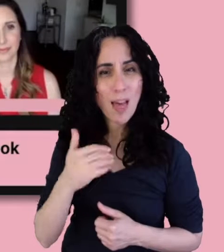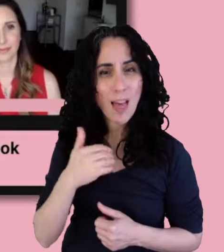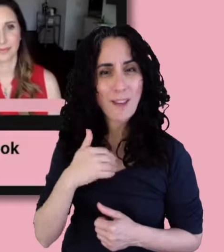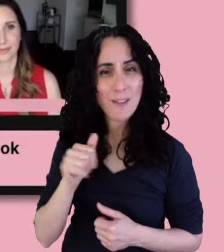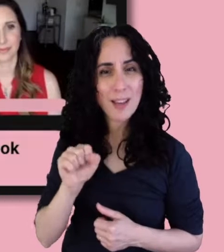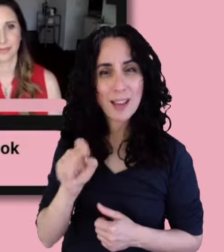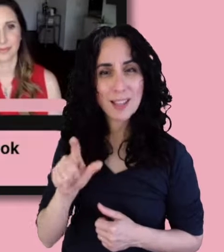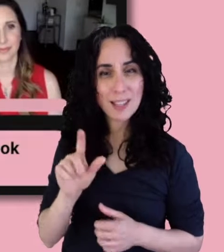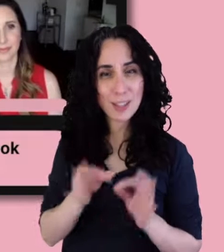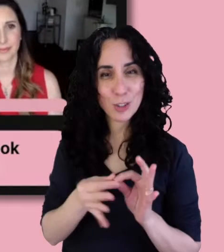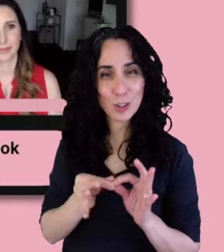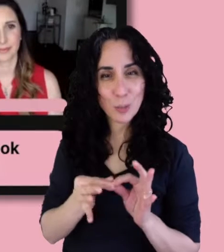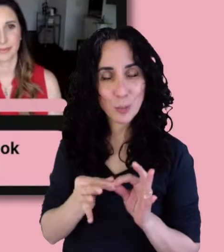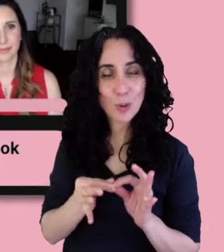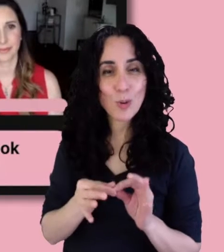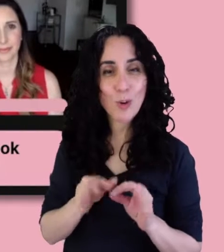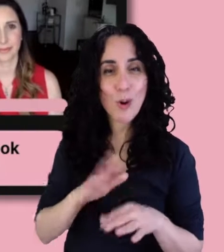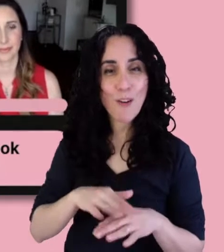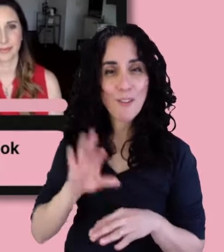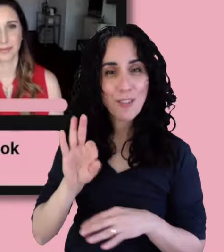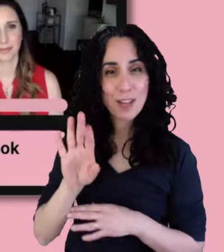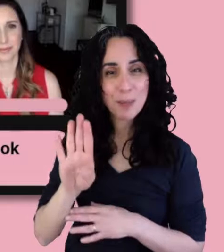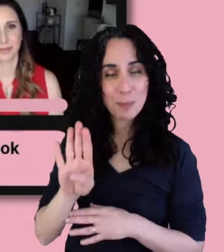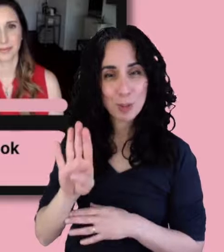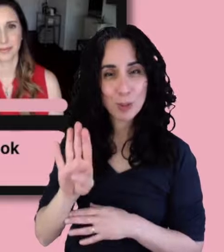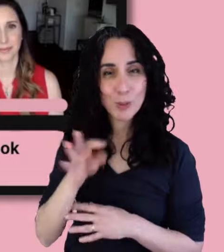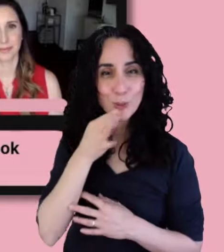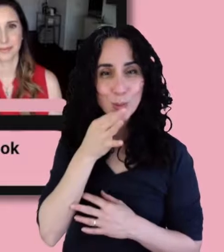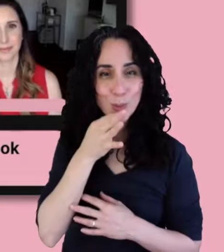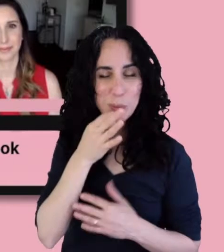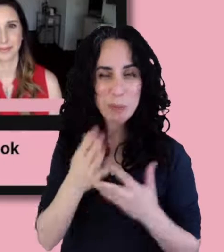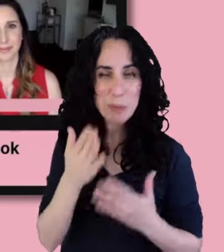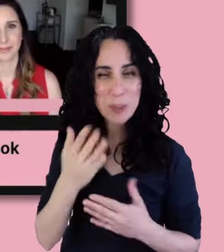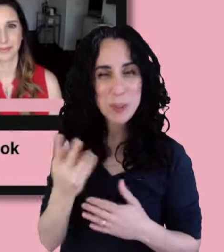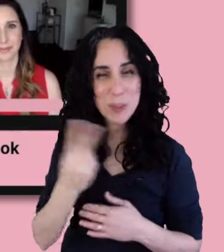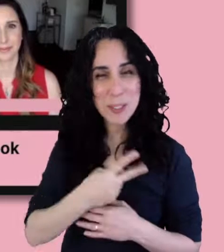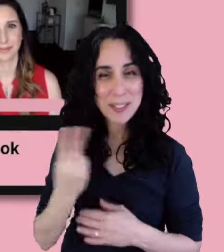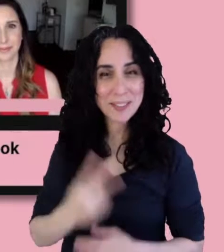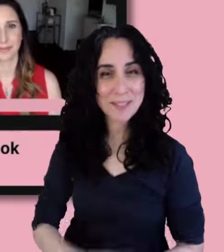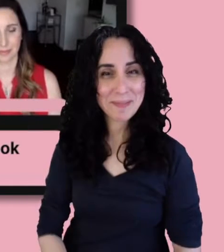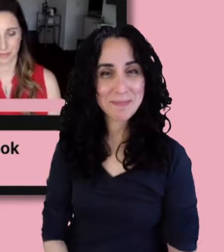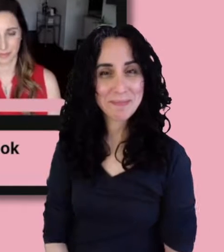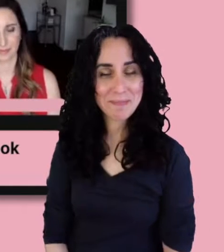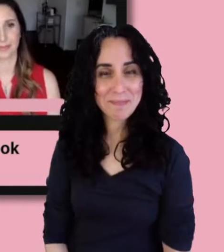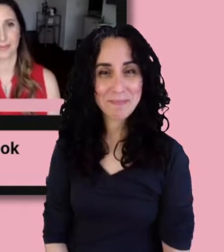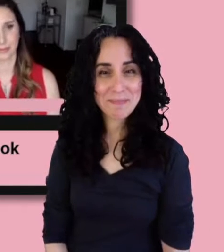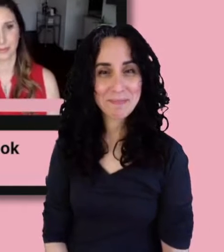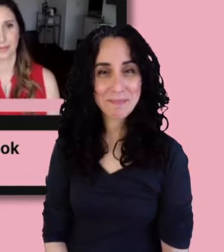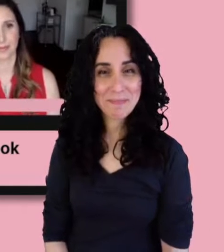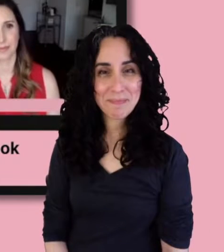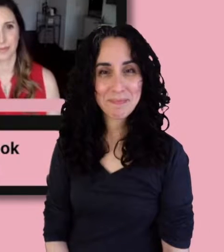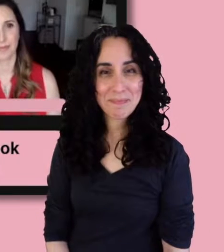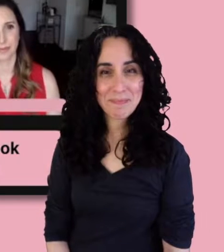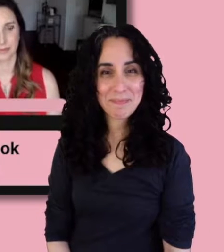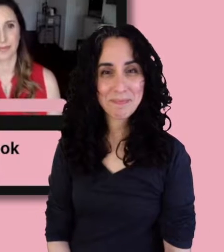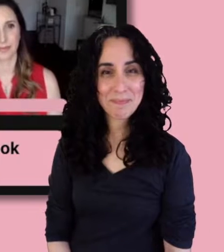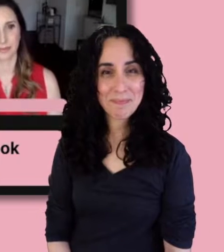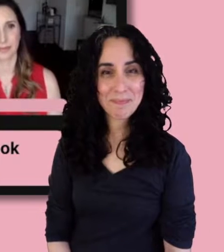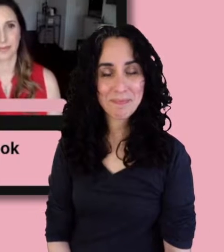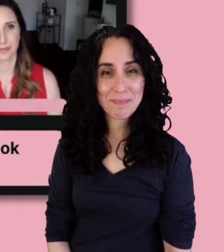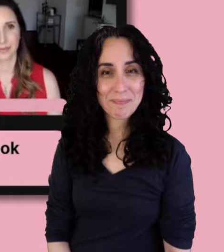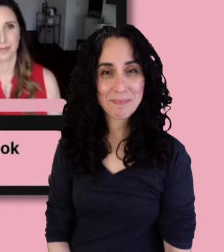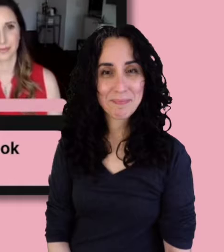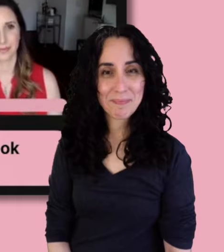be available with ASL interpretation on our Facebook soon. So within a couple of days.